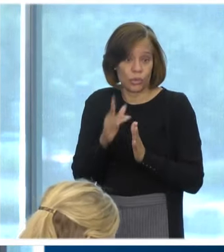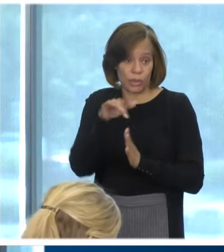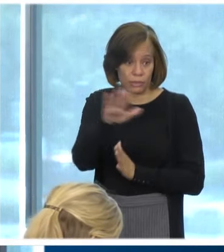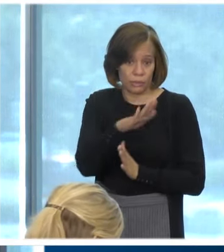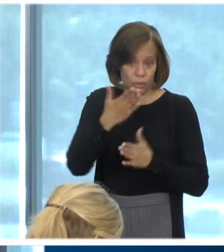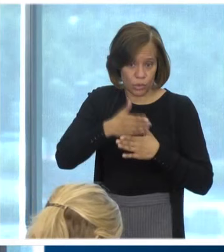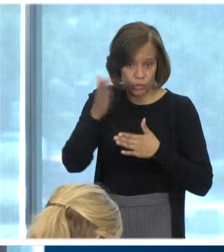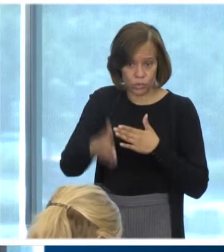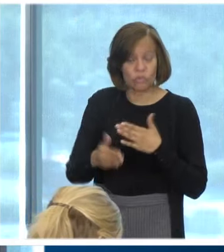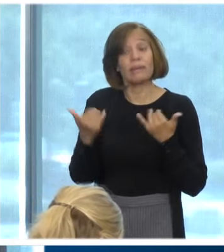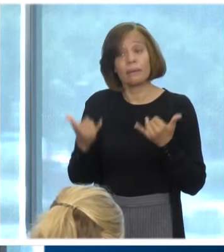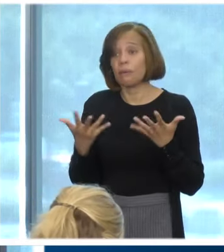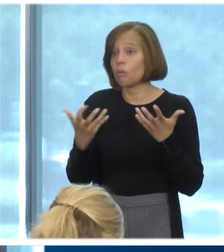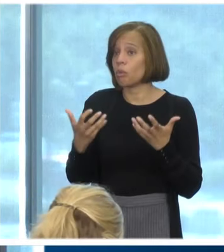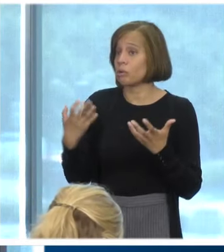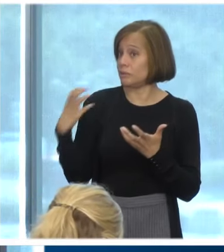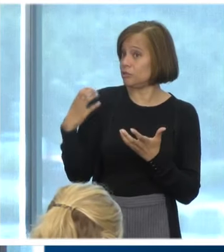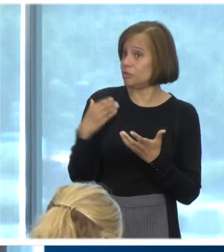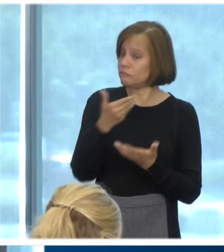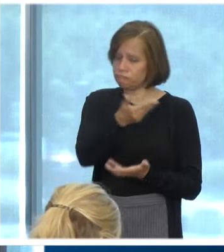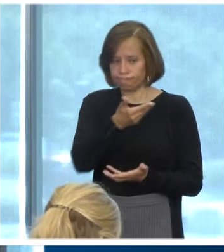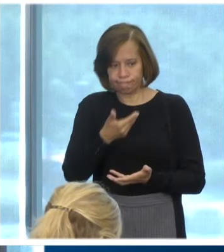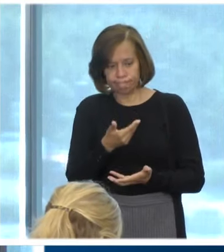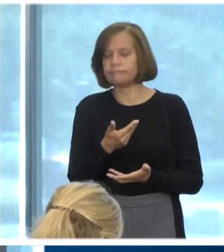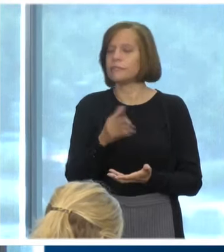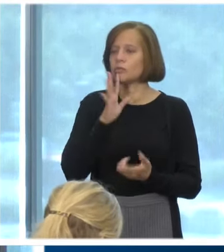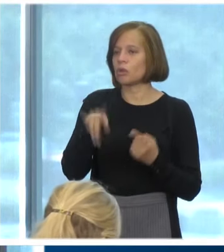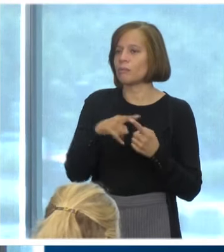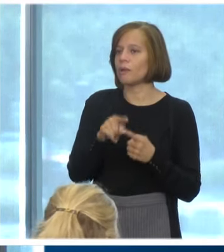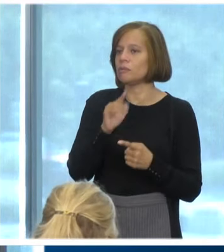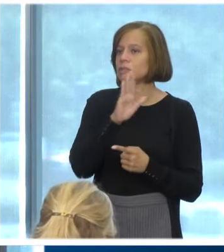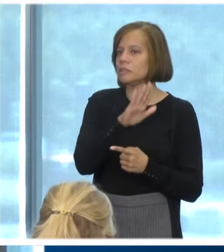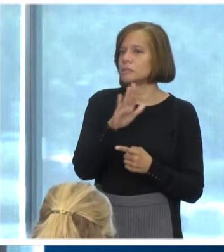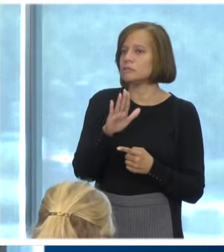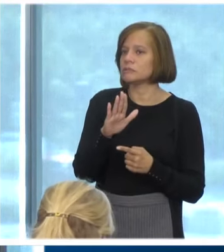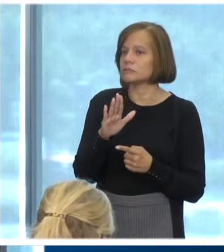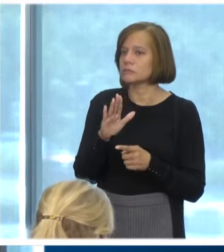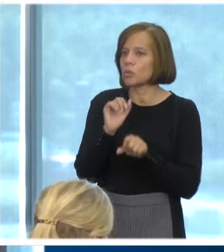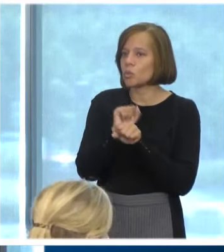talk more about what he's already doing to make that happen.